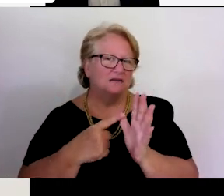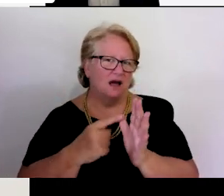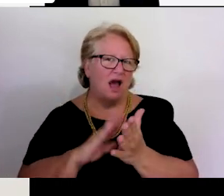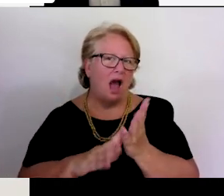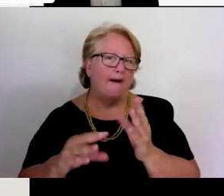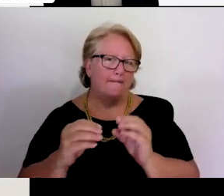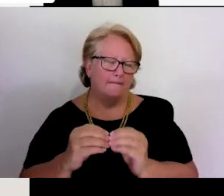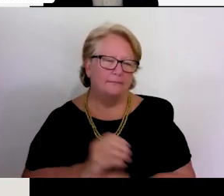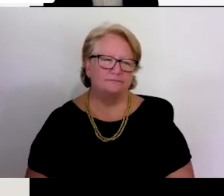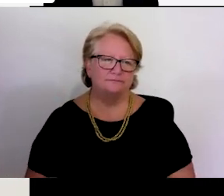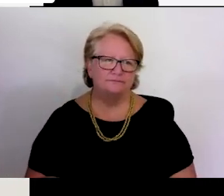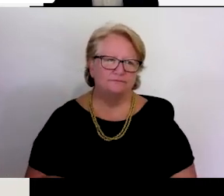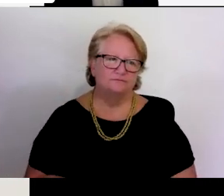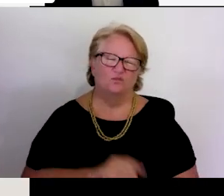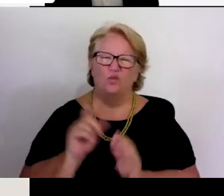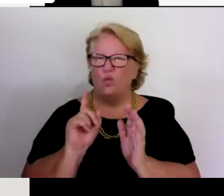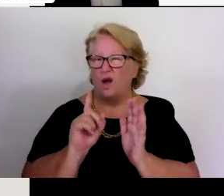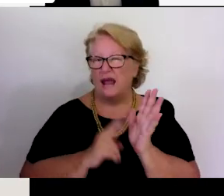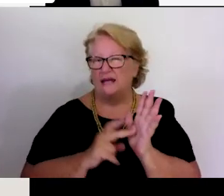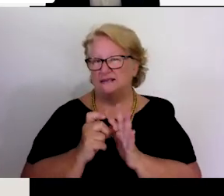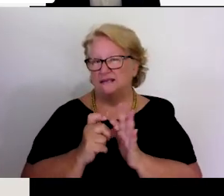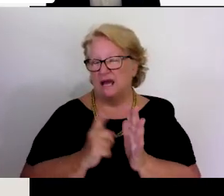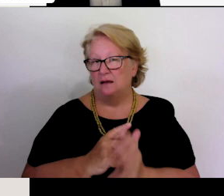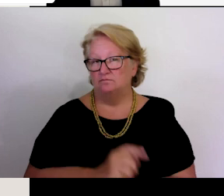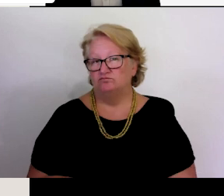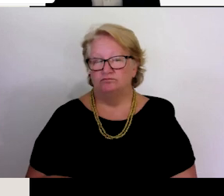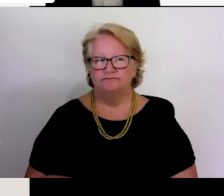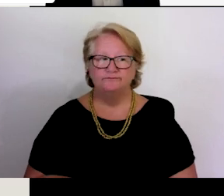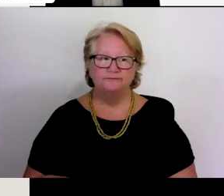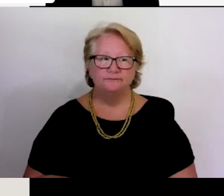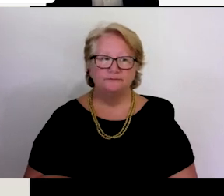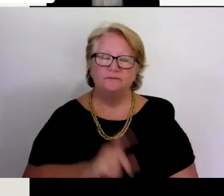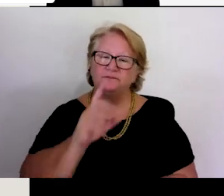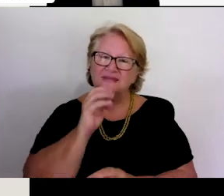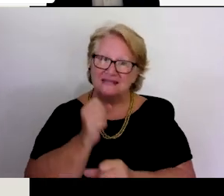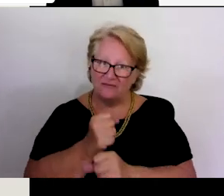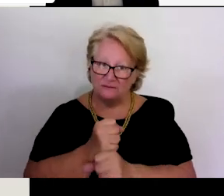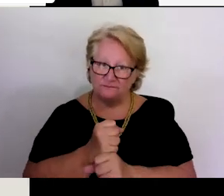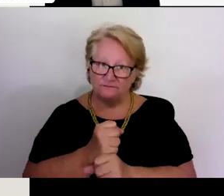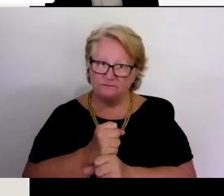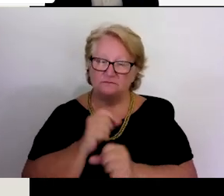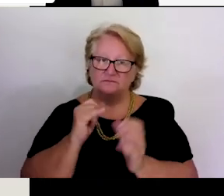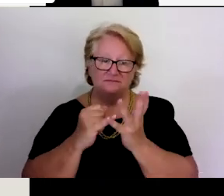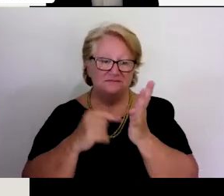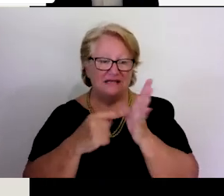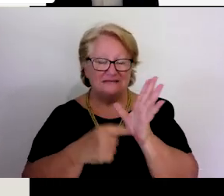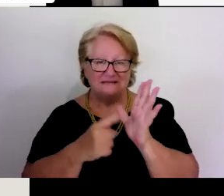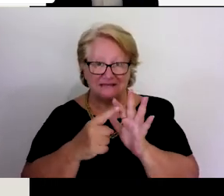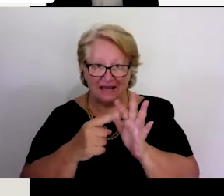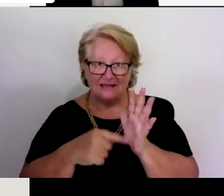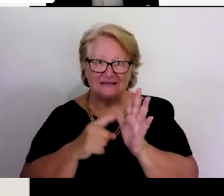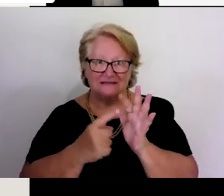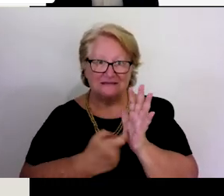So what is the NDDA? NDDA is governments, that's state and territory governments and the